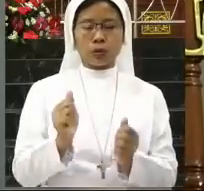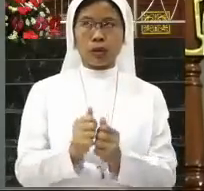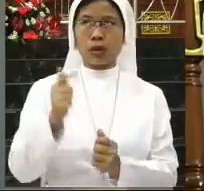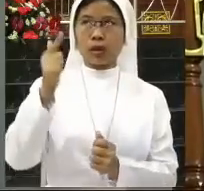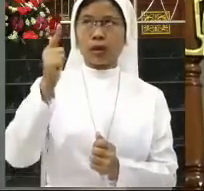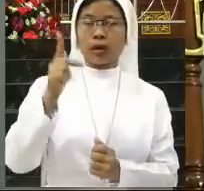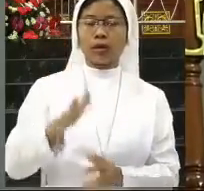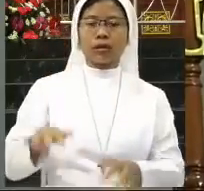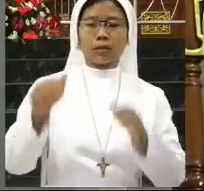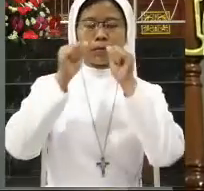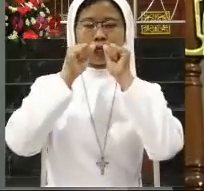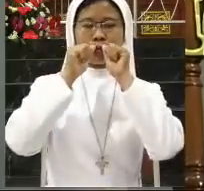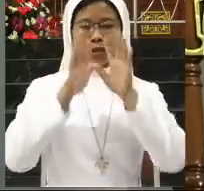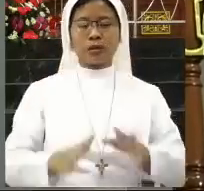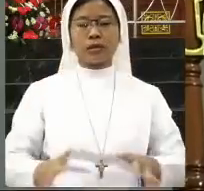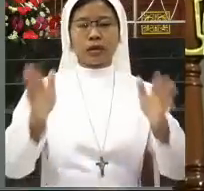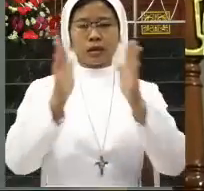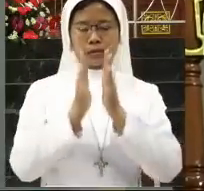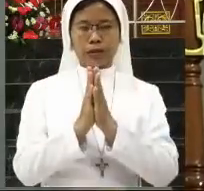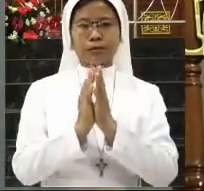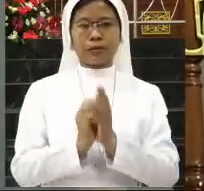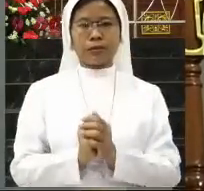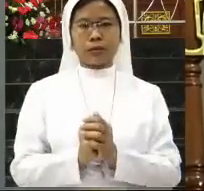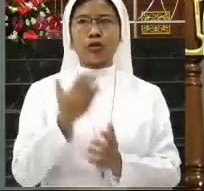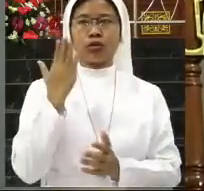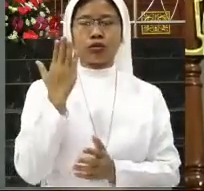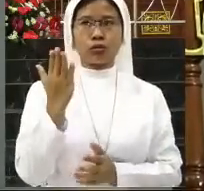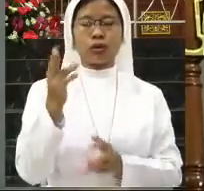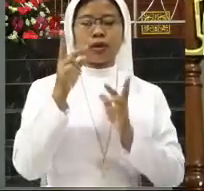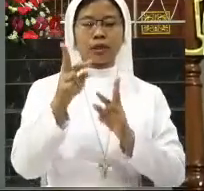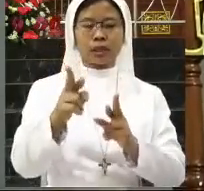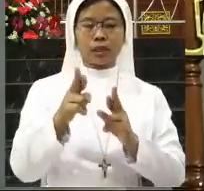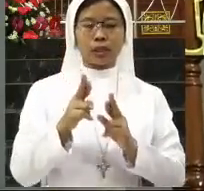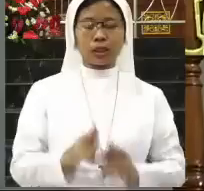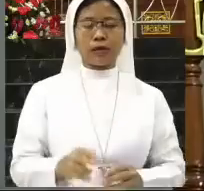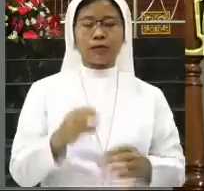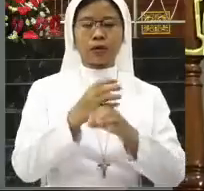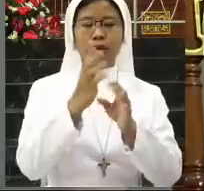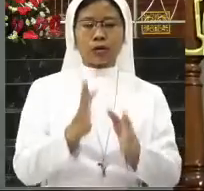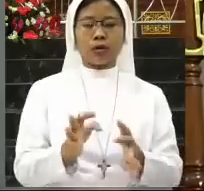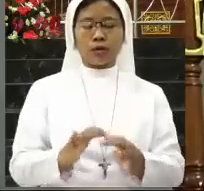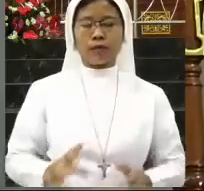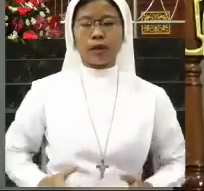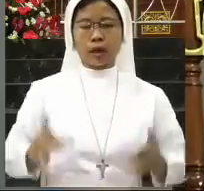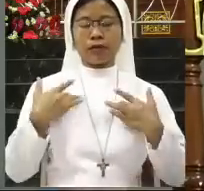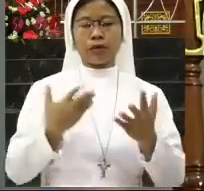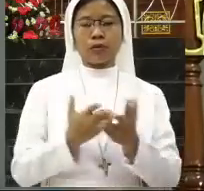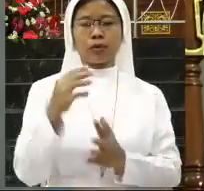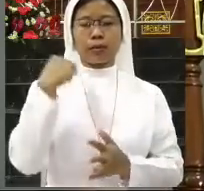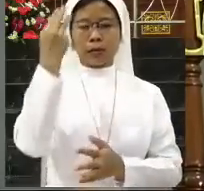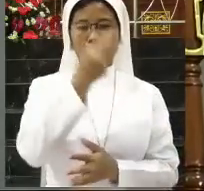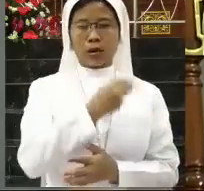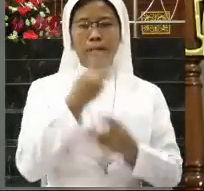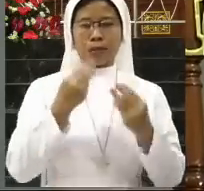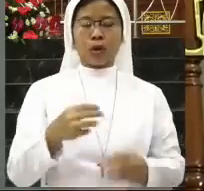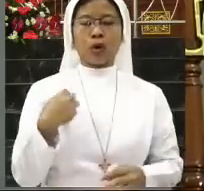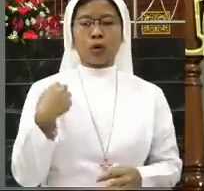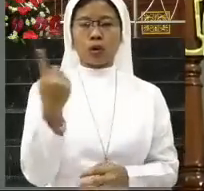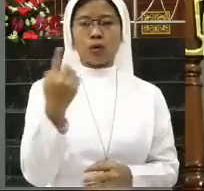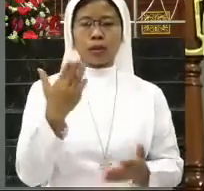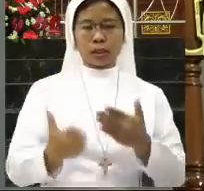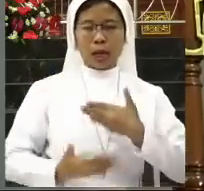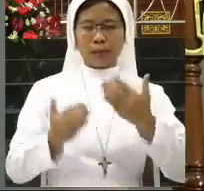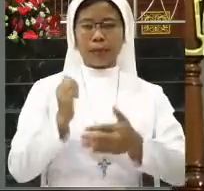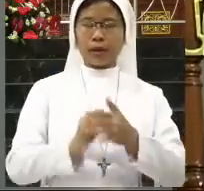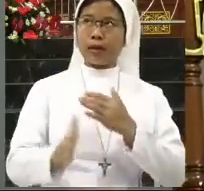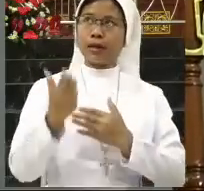blessing. Amen. You receive the author of life through Mary. May you always rejoice in her